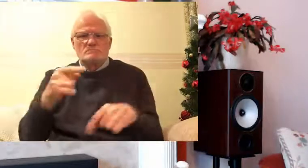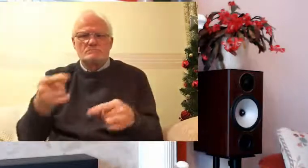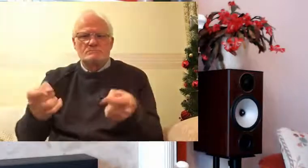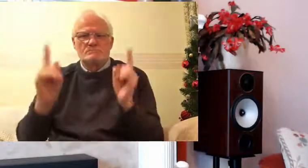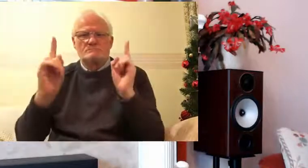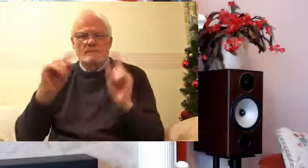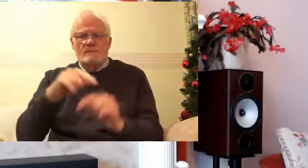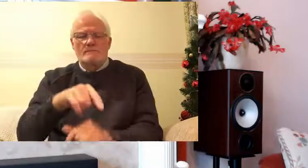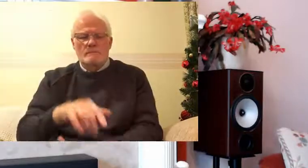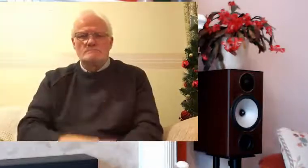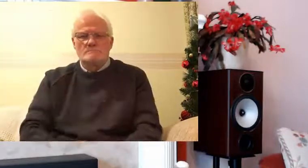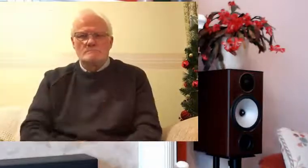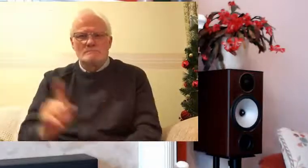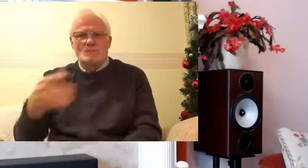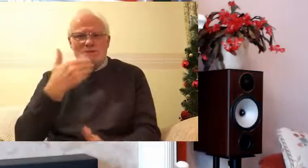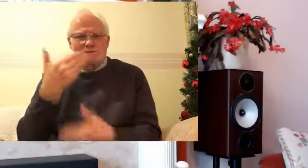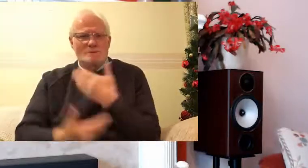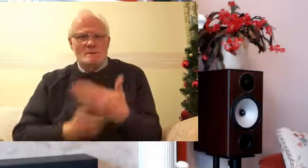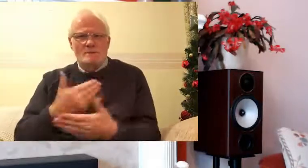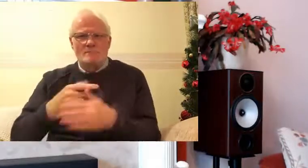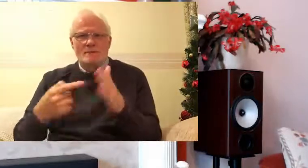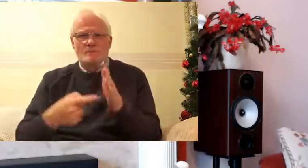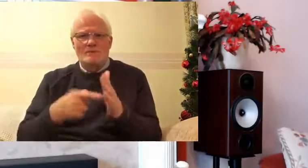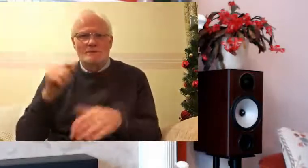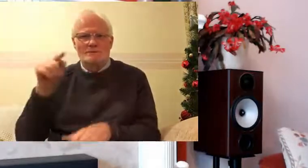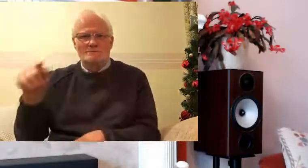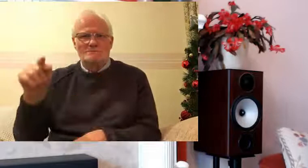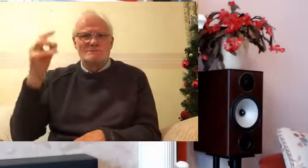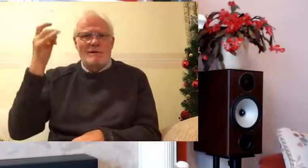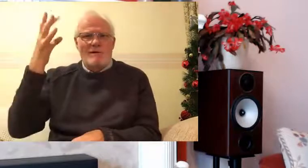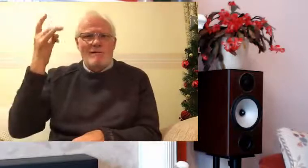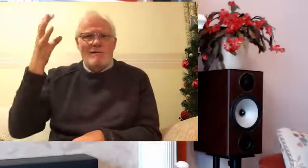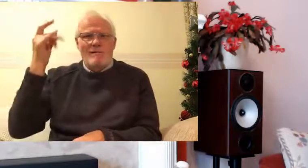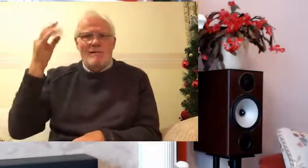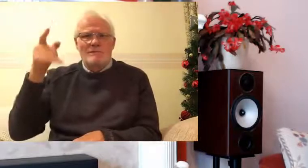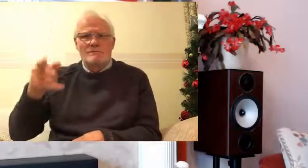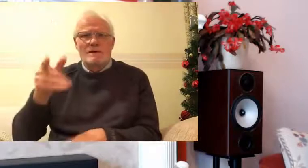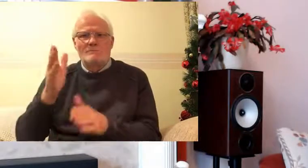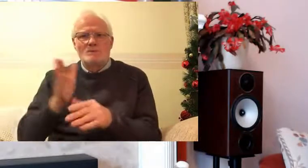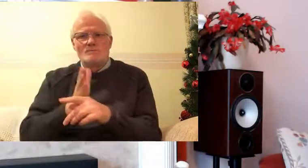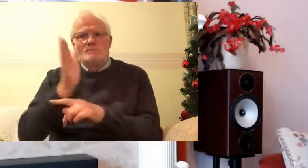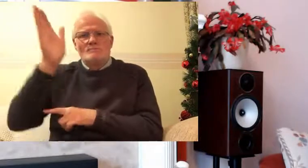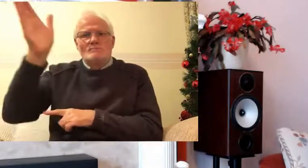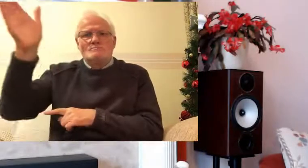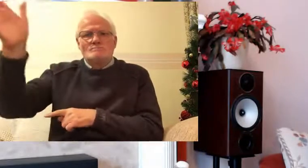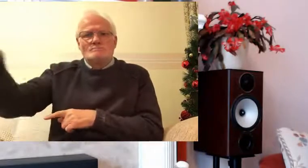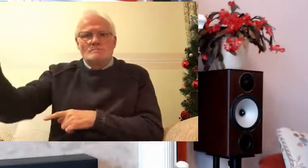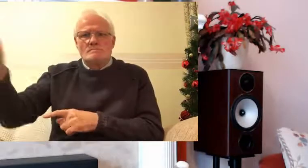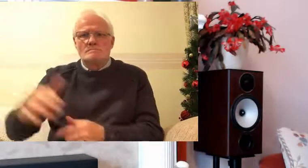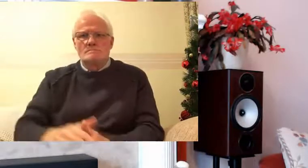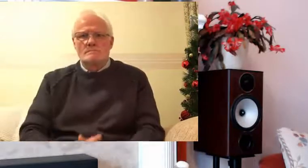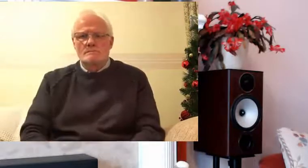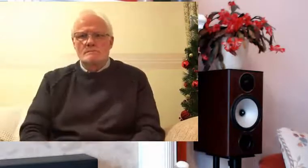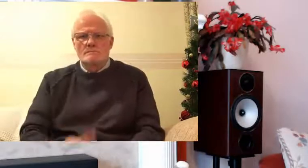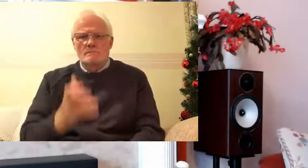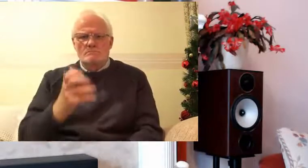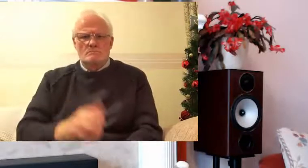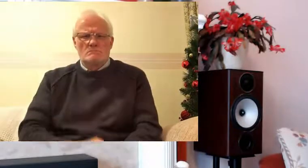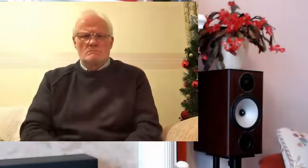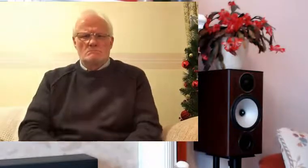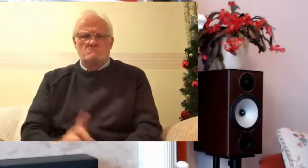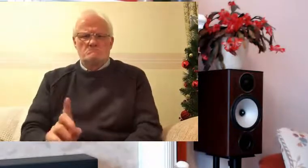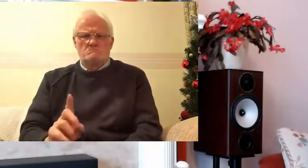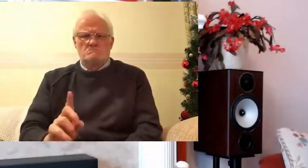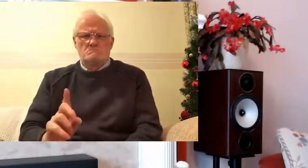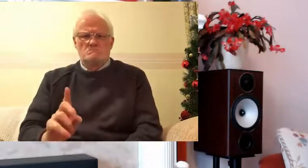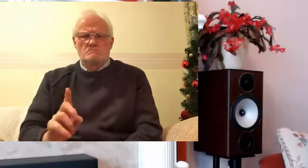going to be at the palace. So they went to the palace, Herod's palace in Jerusalem. Herod knew